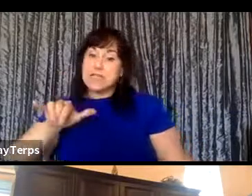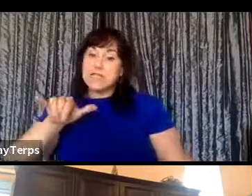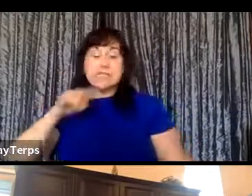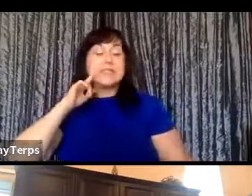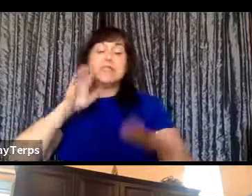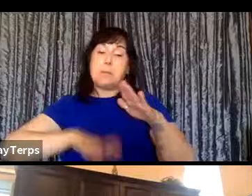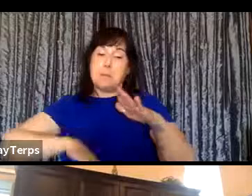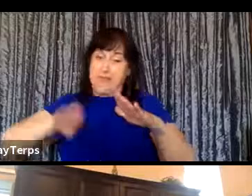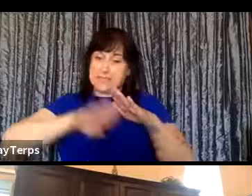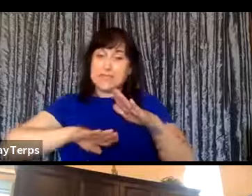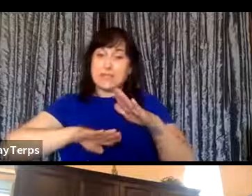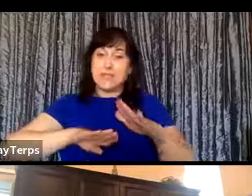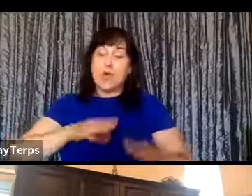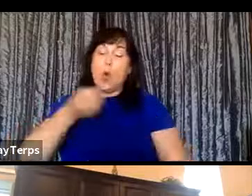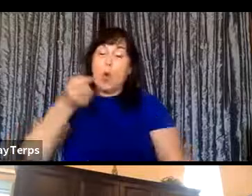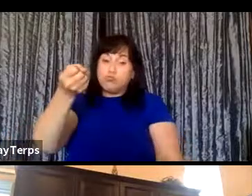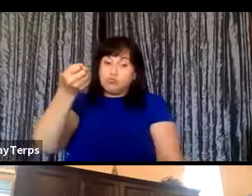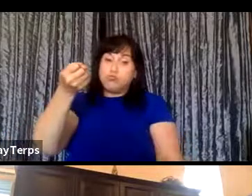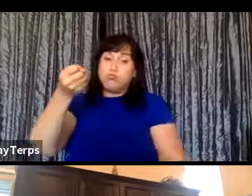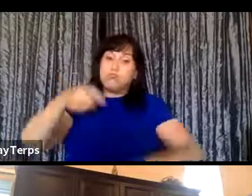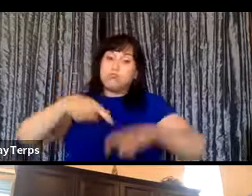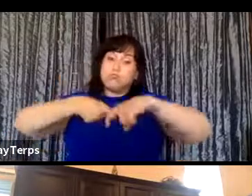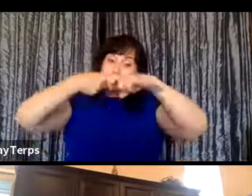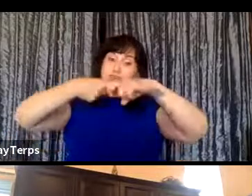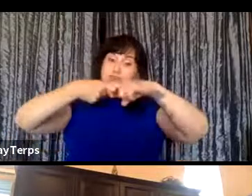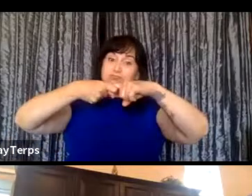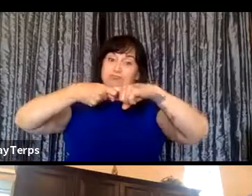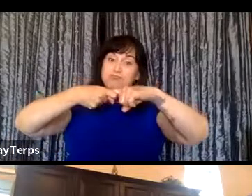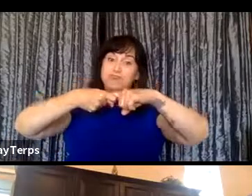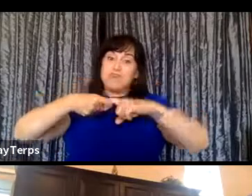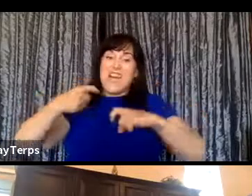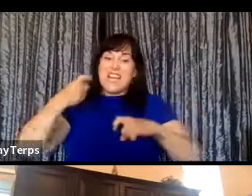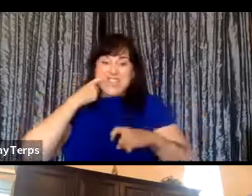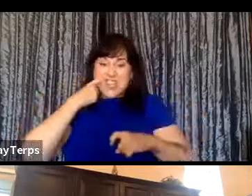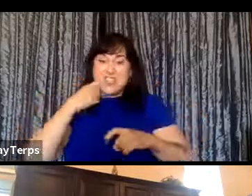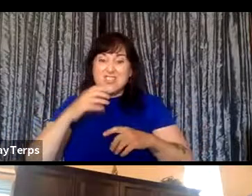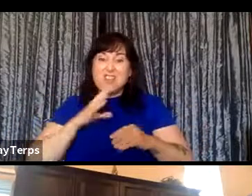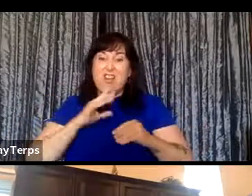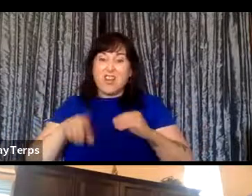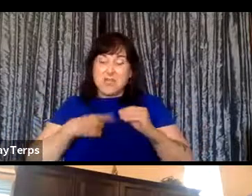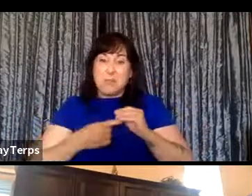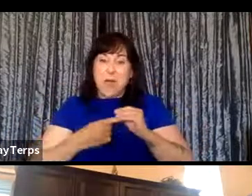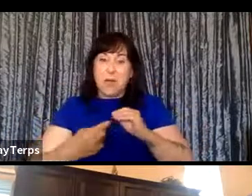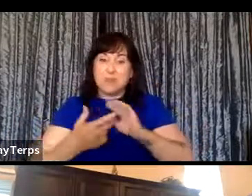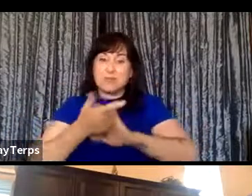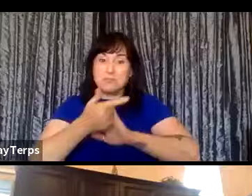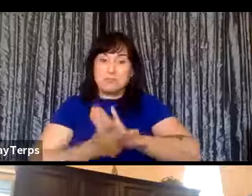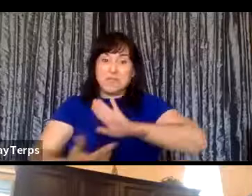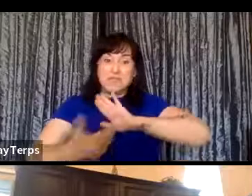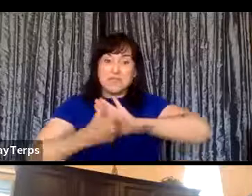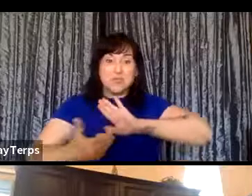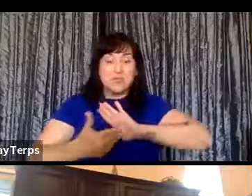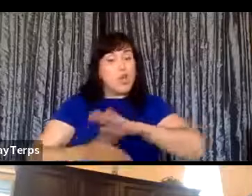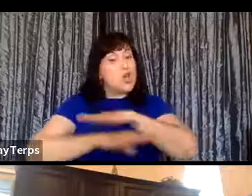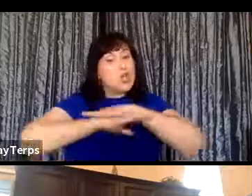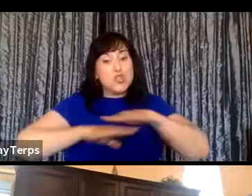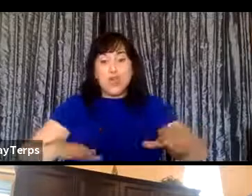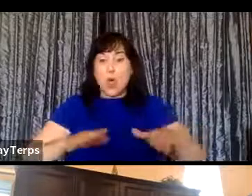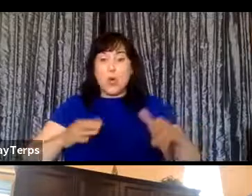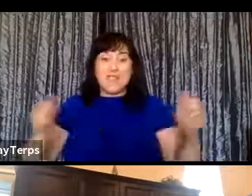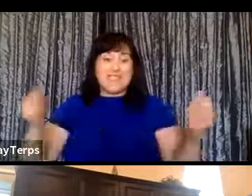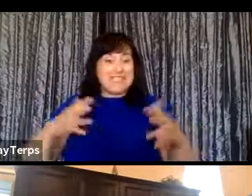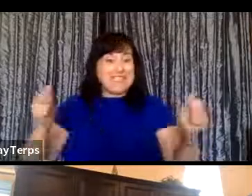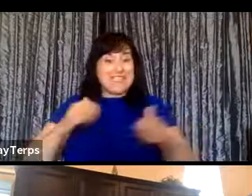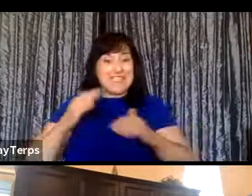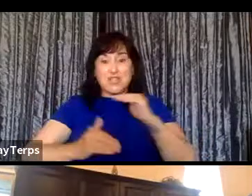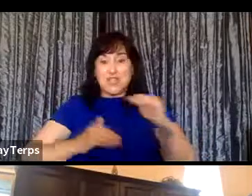okay? Hold your horses, okay? I literally just spoke about being sued. I do not want you to do too much heating, okay?